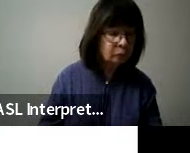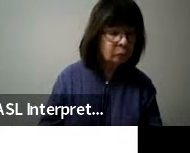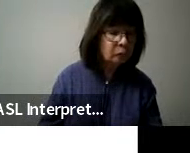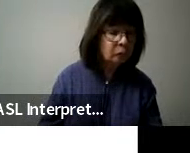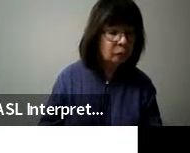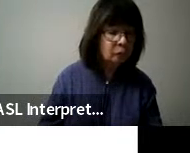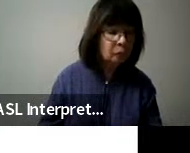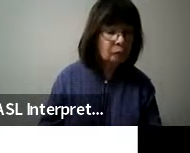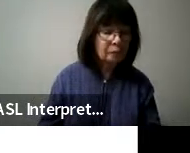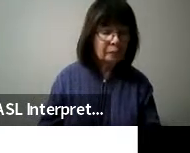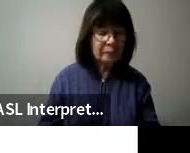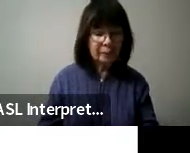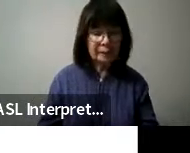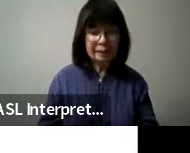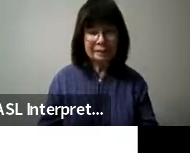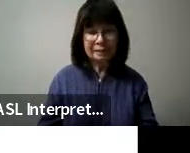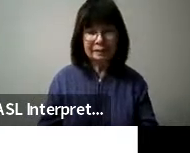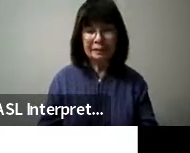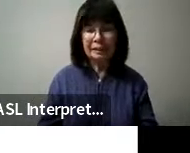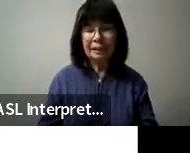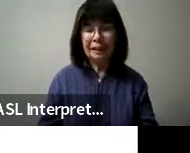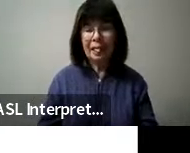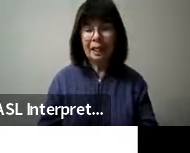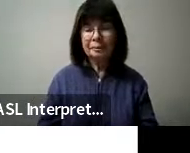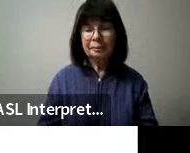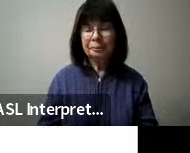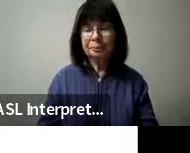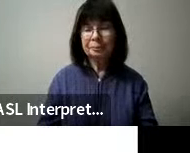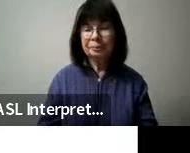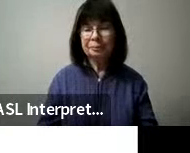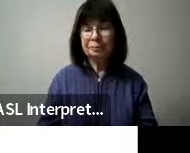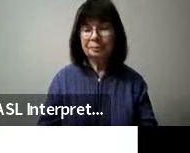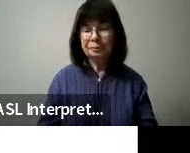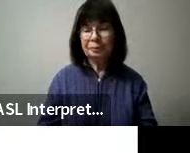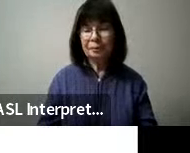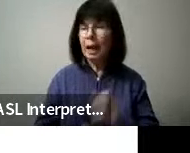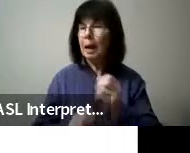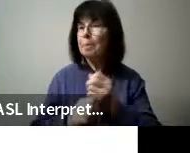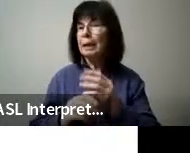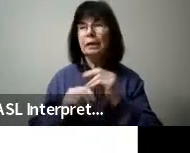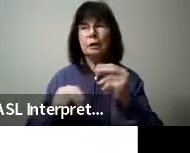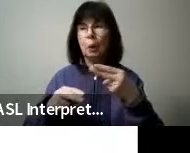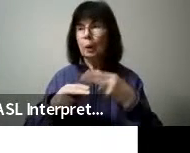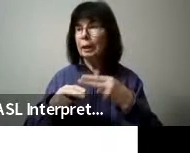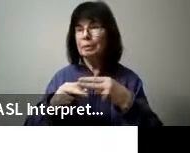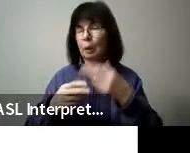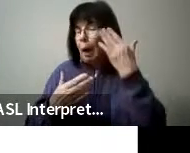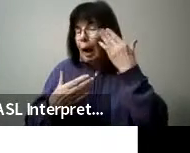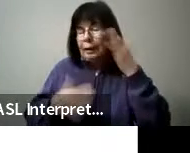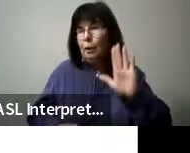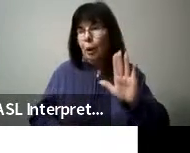Sí, Gabriela. I made it anonymous, so I don't know.